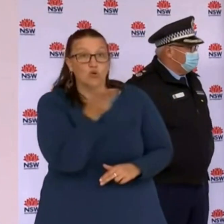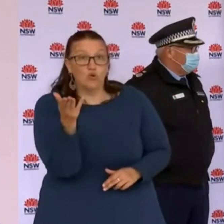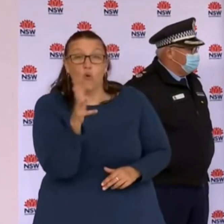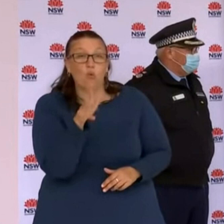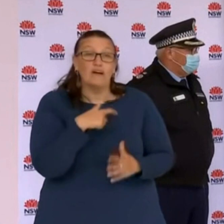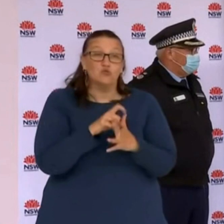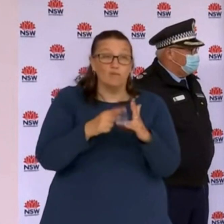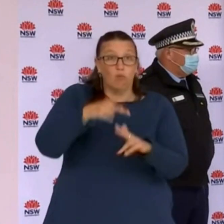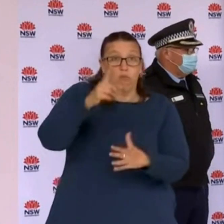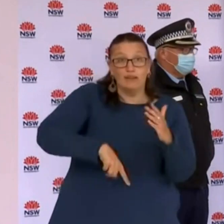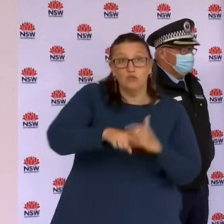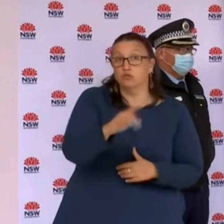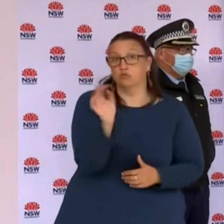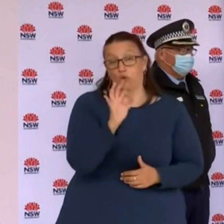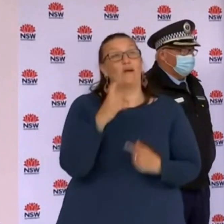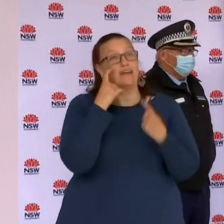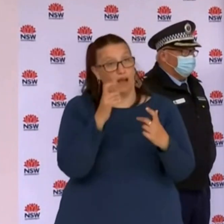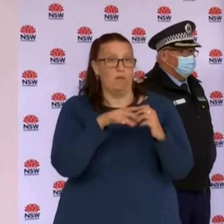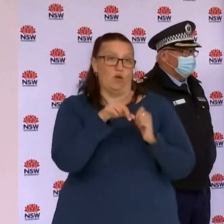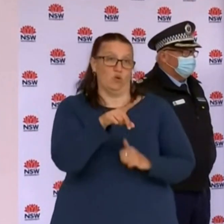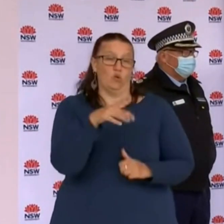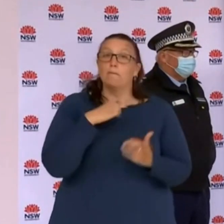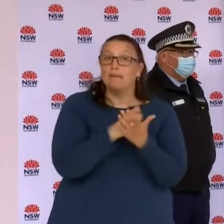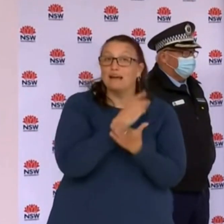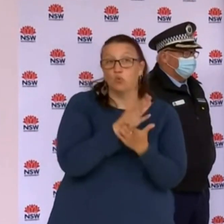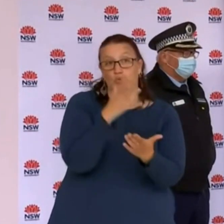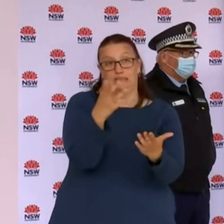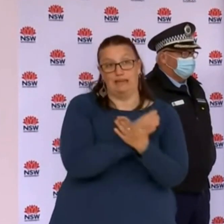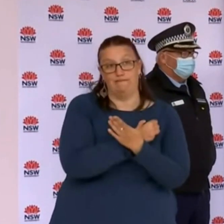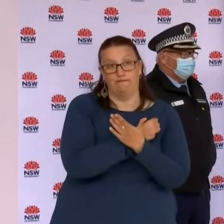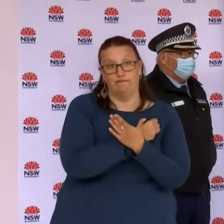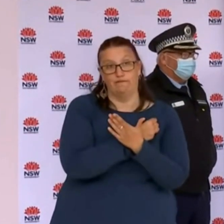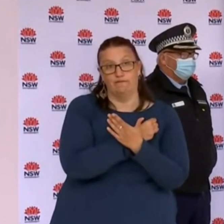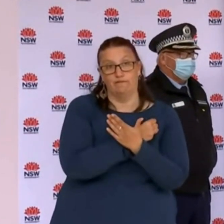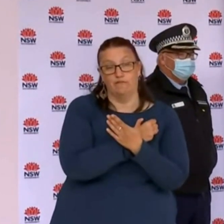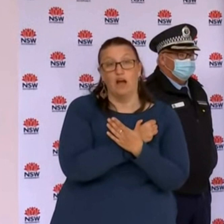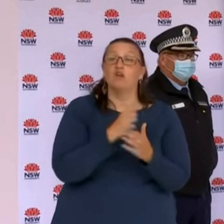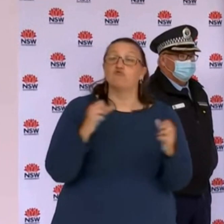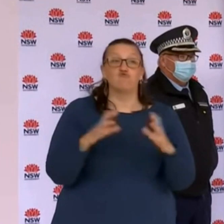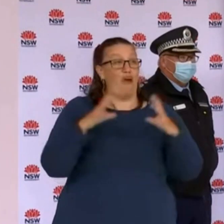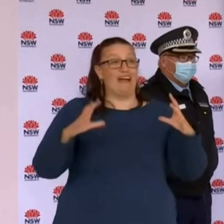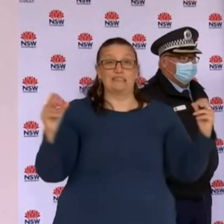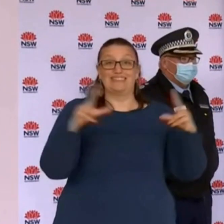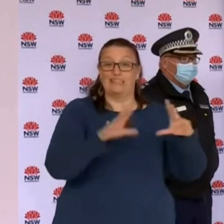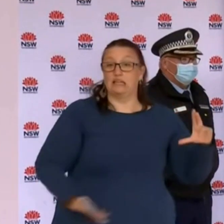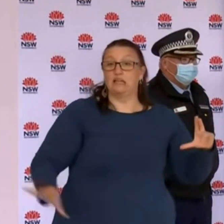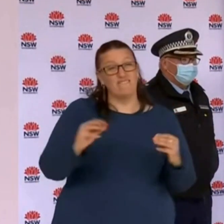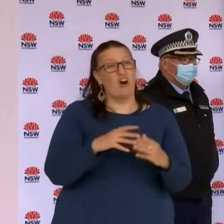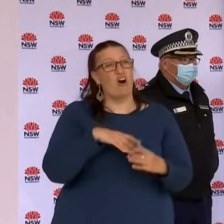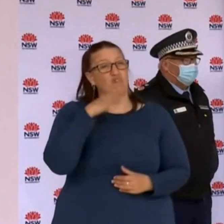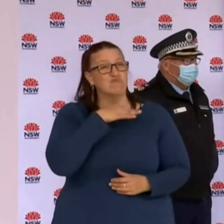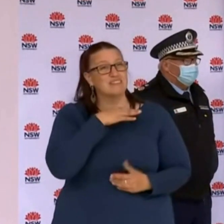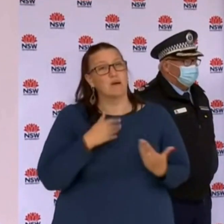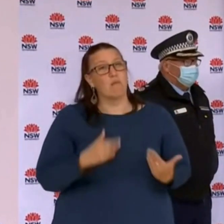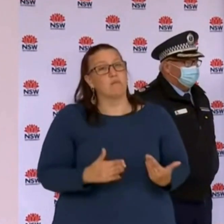single person in the New South Wales community. The Greater Sydney community is the area that is currently at risk. We're just asking people to